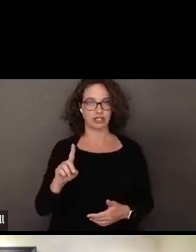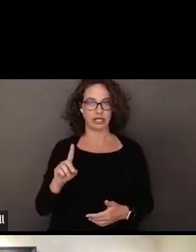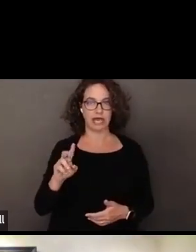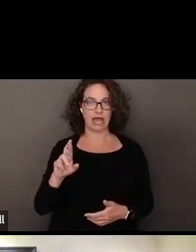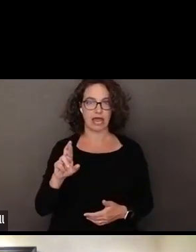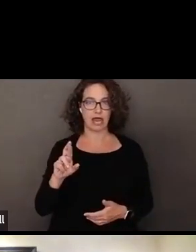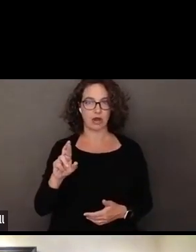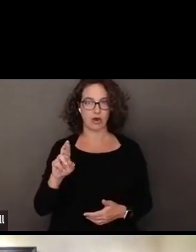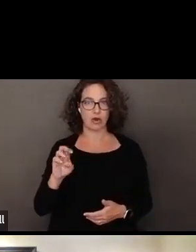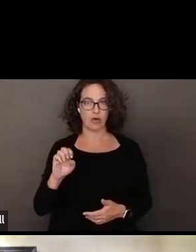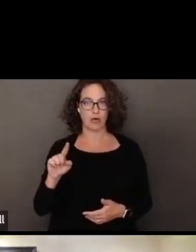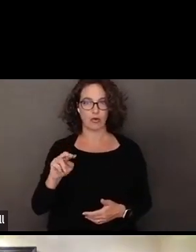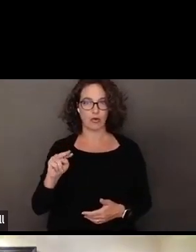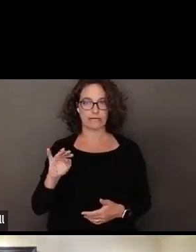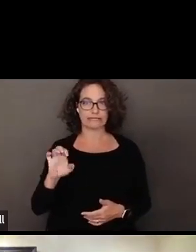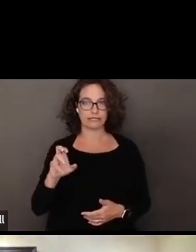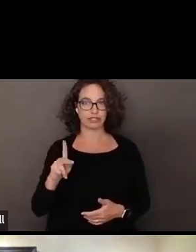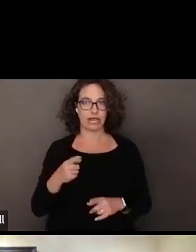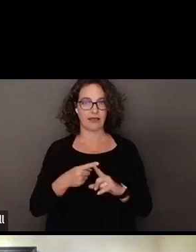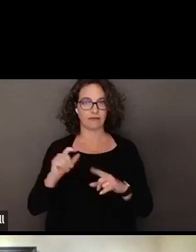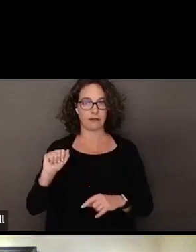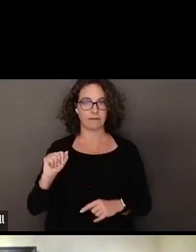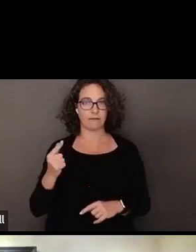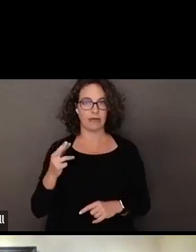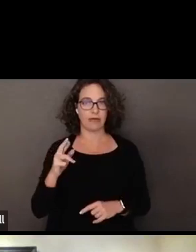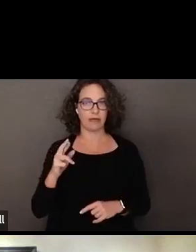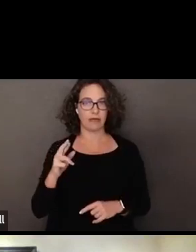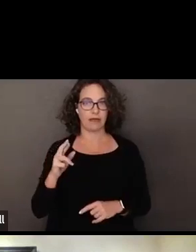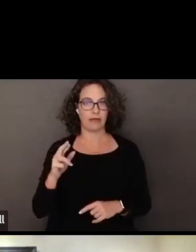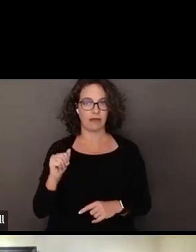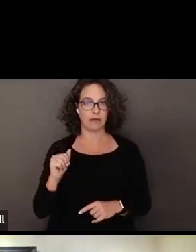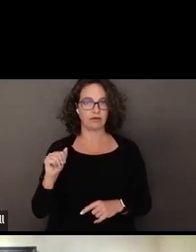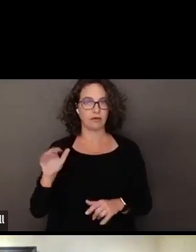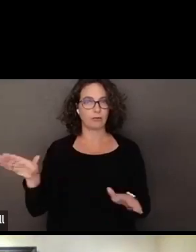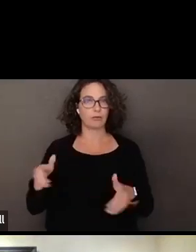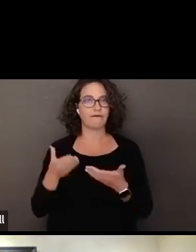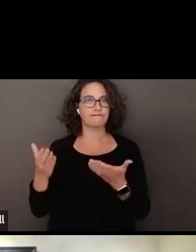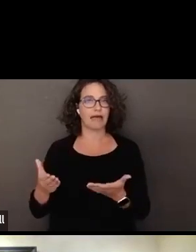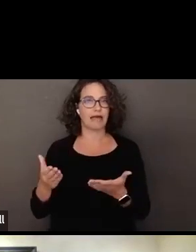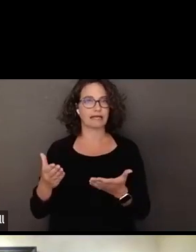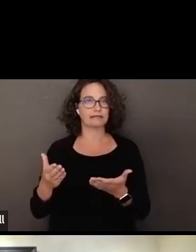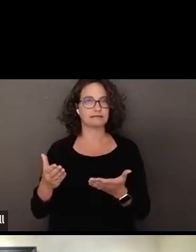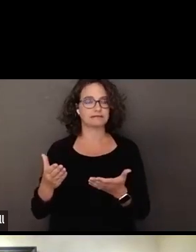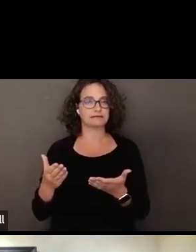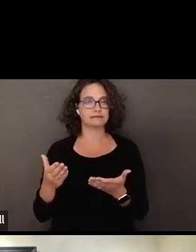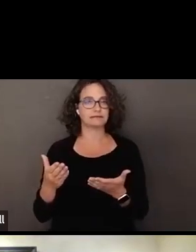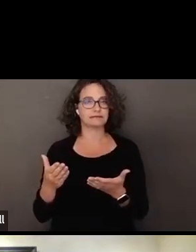AgrAbility program, which provides assistive technology to farmers and ranchers. Hi, Chad.